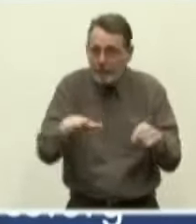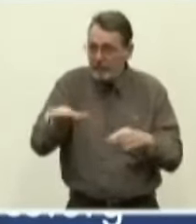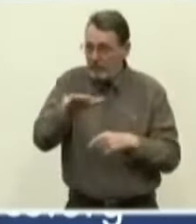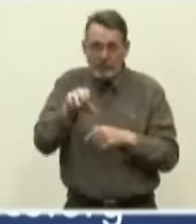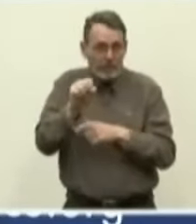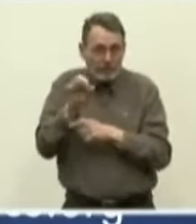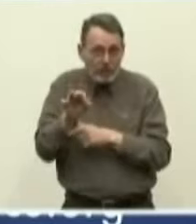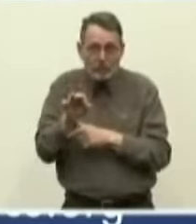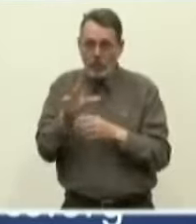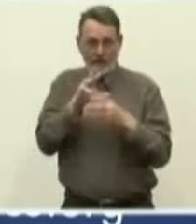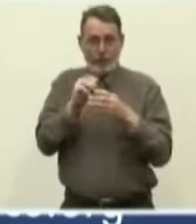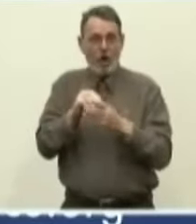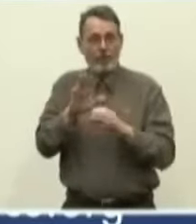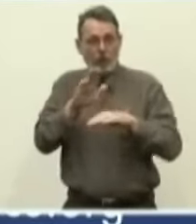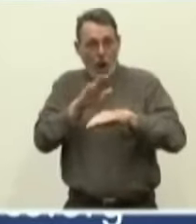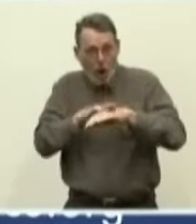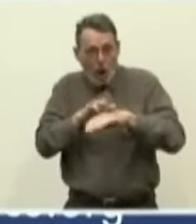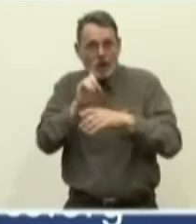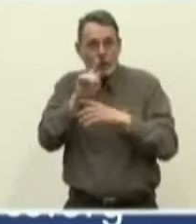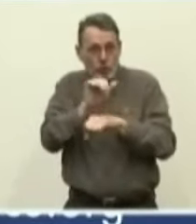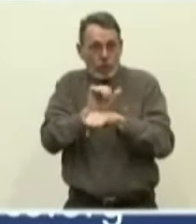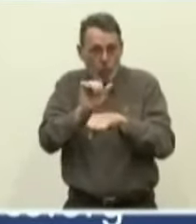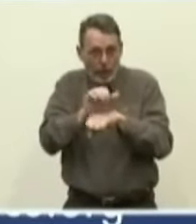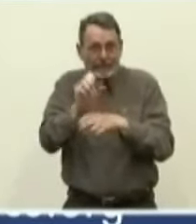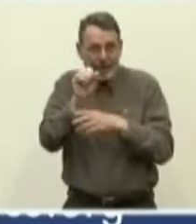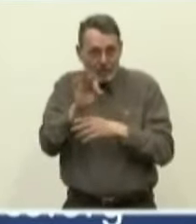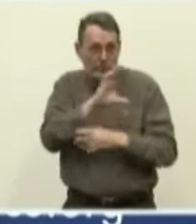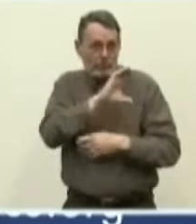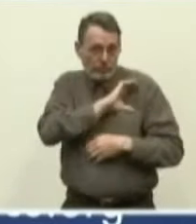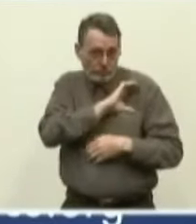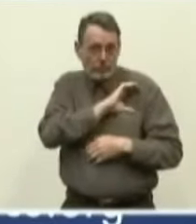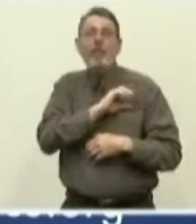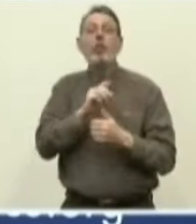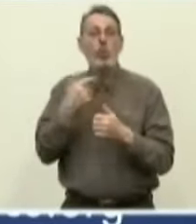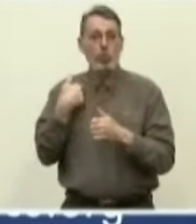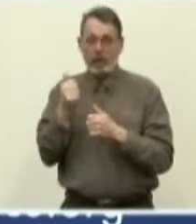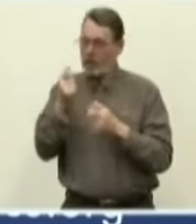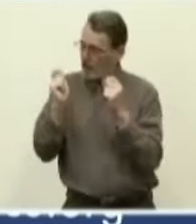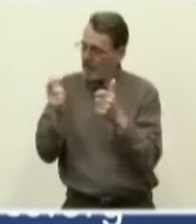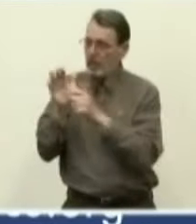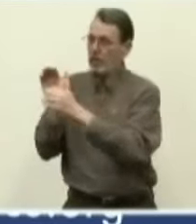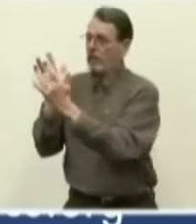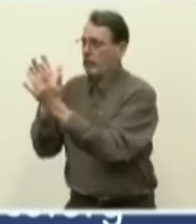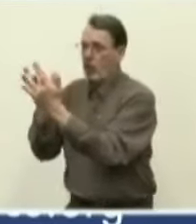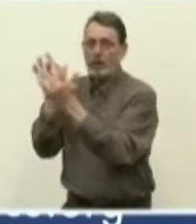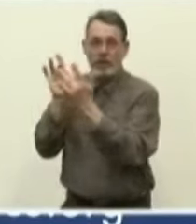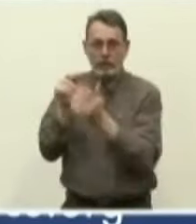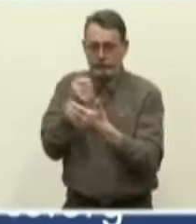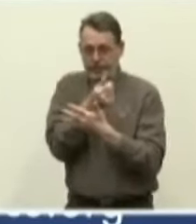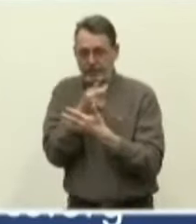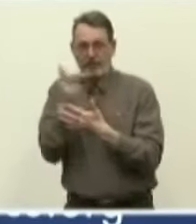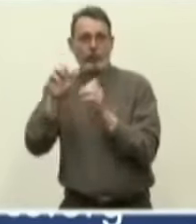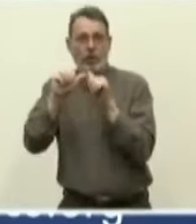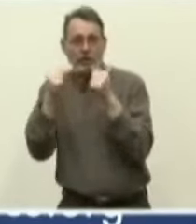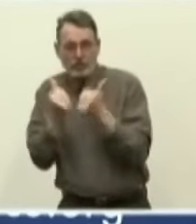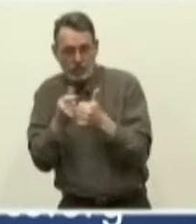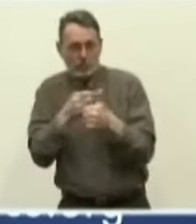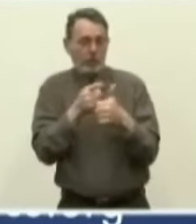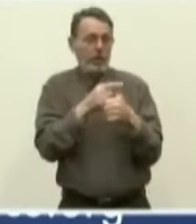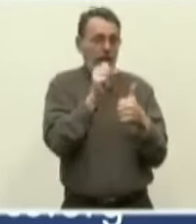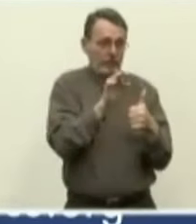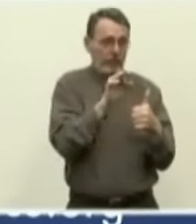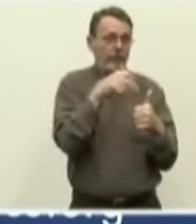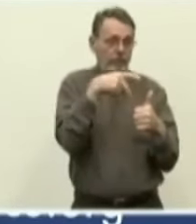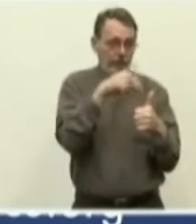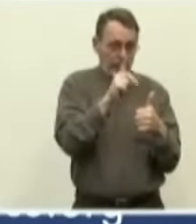an on-duty San Francisco police officer, the following agencies are immediately notified: the San Francisco Police